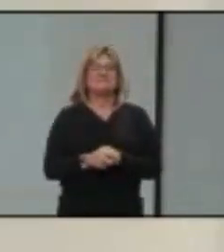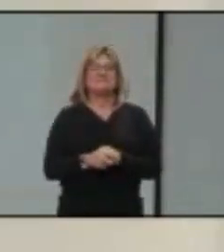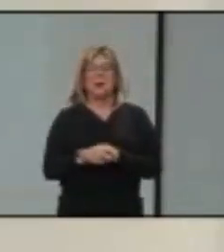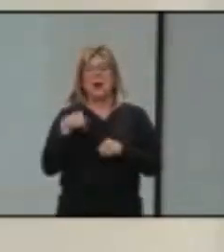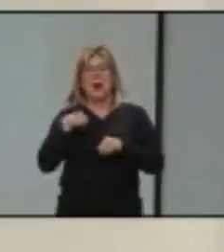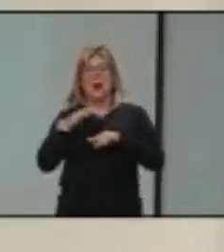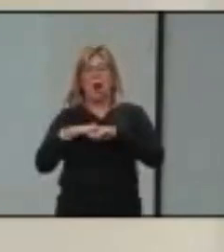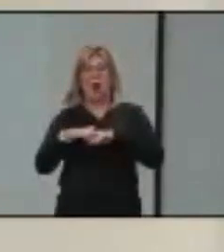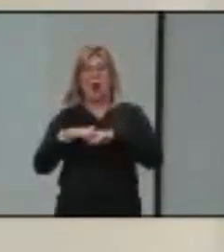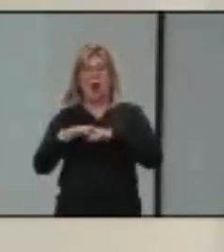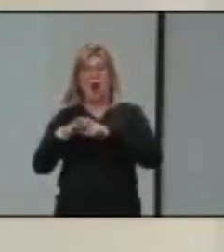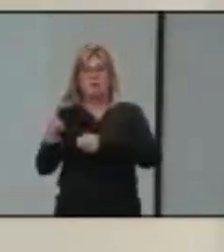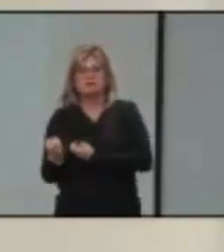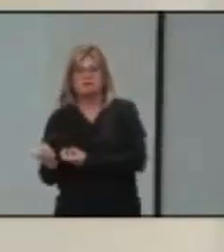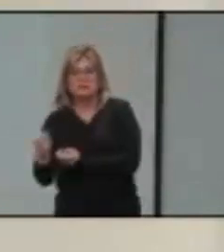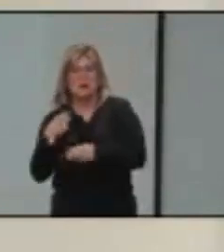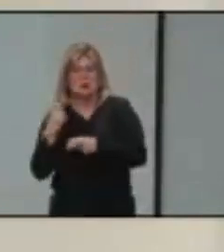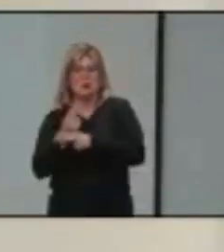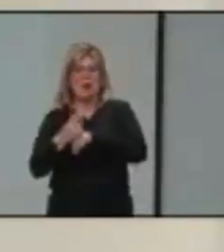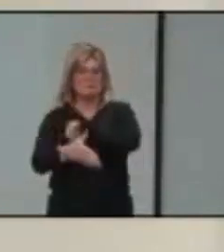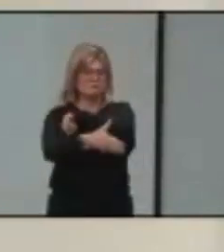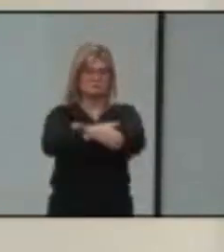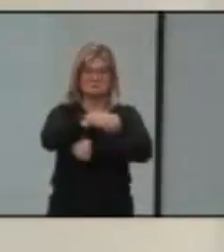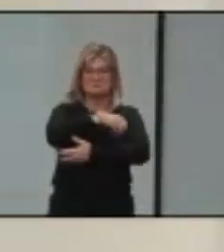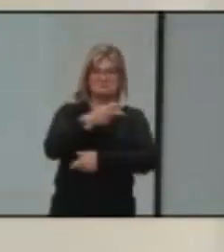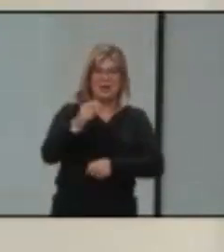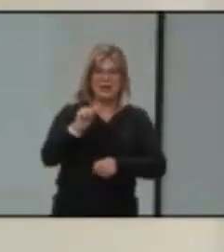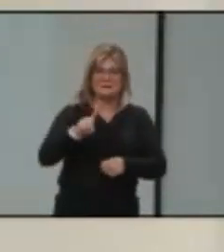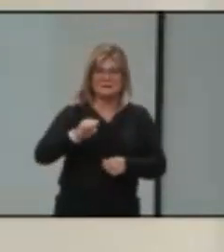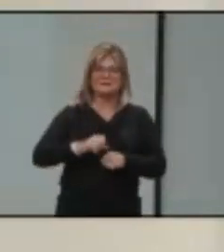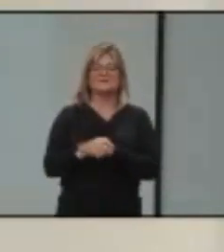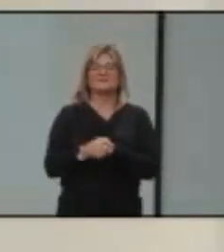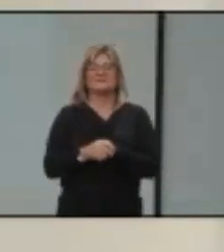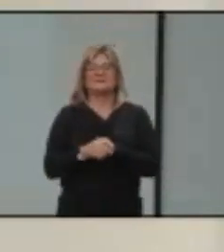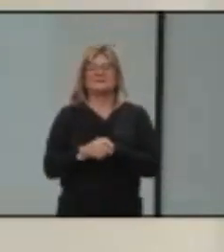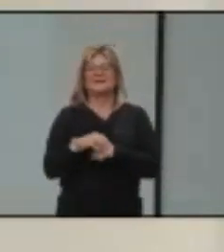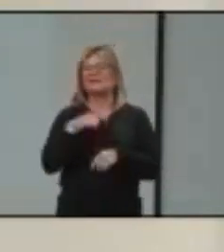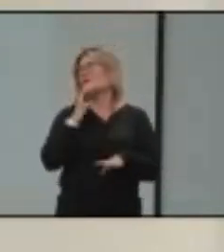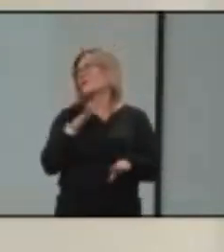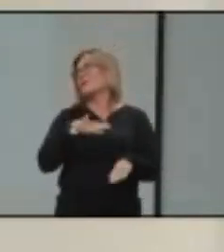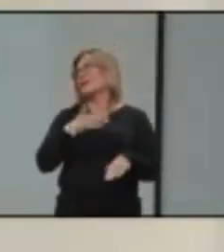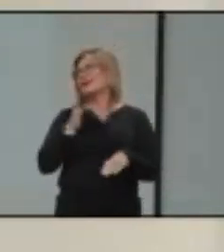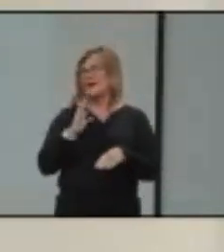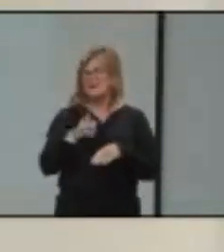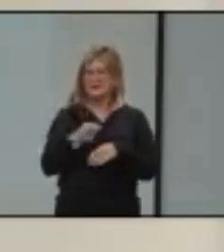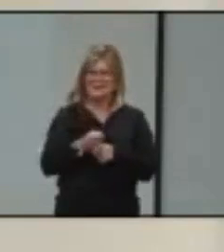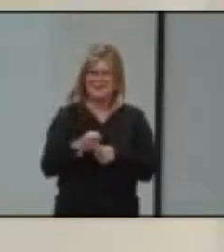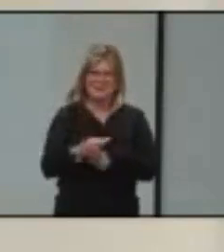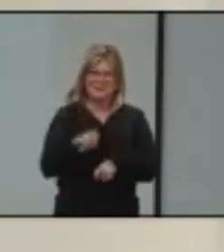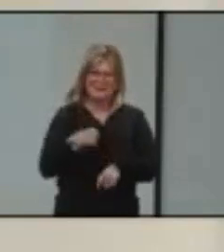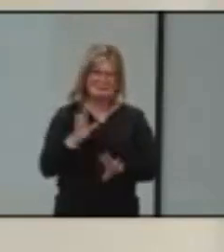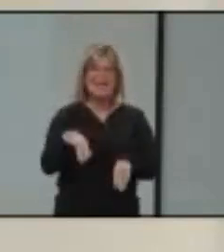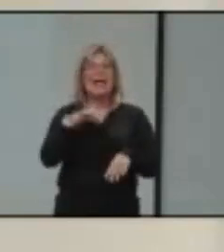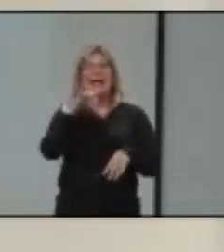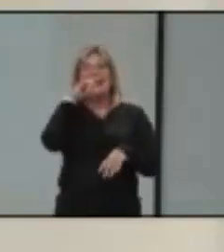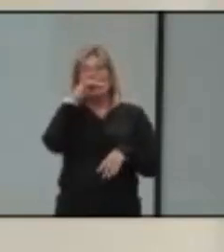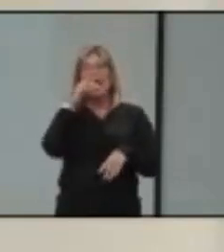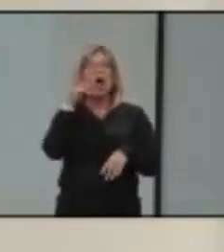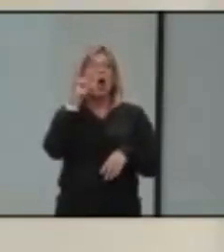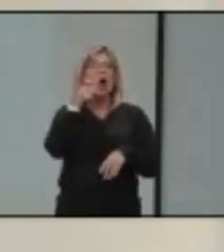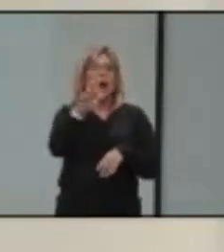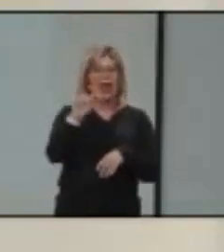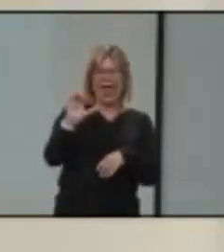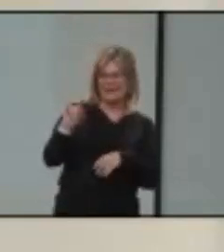When I'm on my skateboard, I usually wear like the elbow pads. I'm like, you gotta be kidding me. The kid heard, are